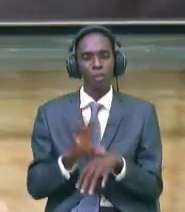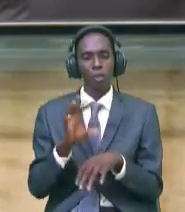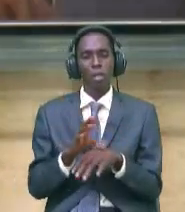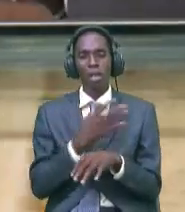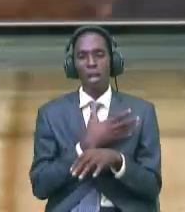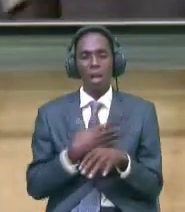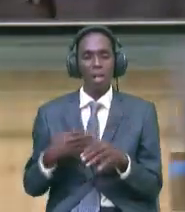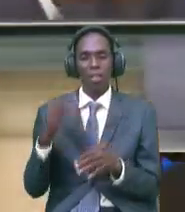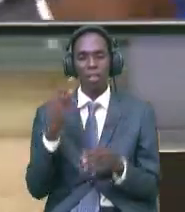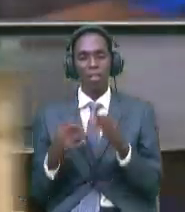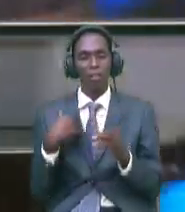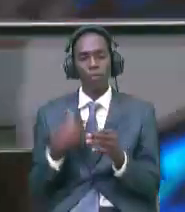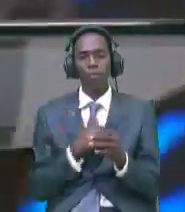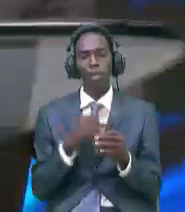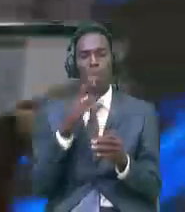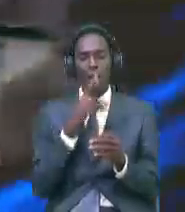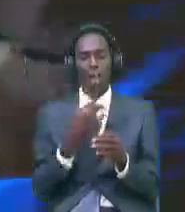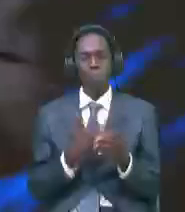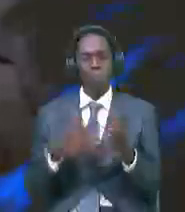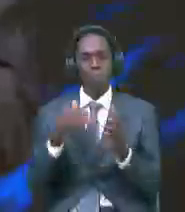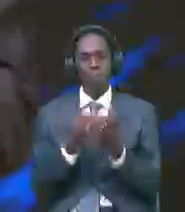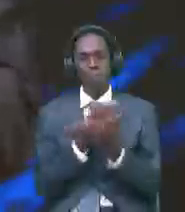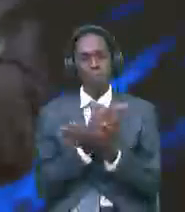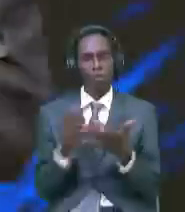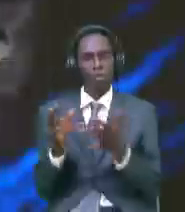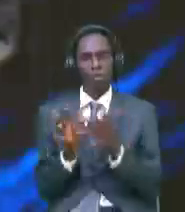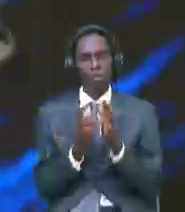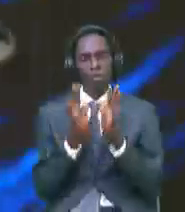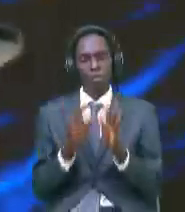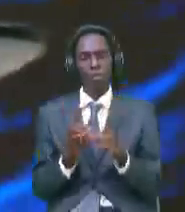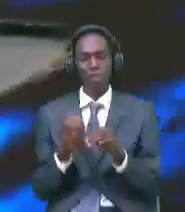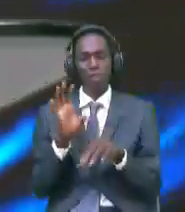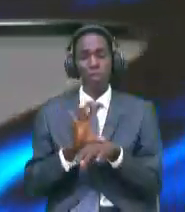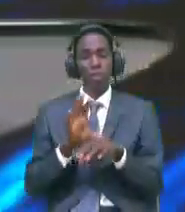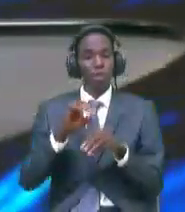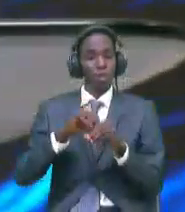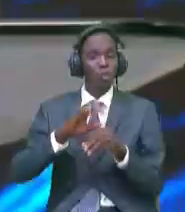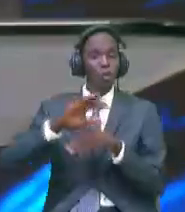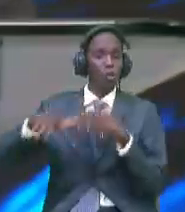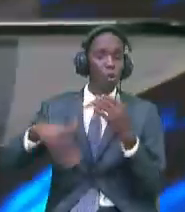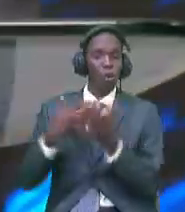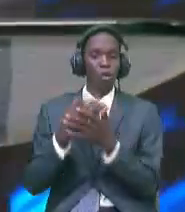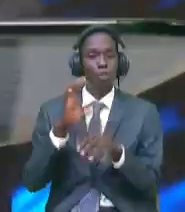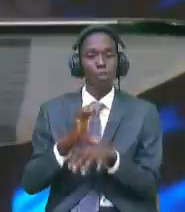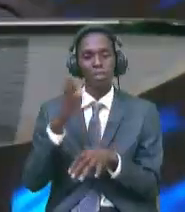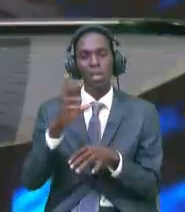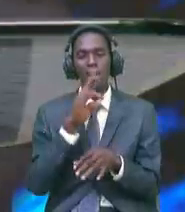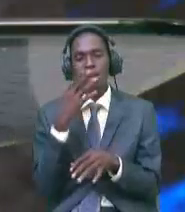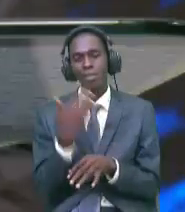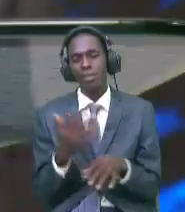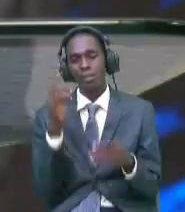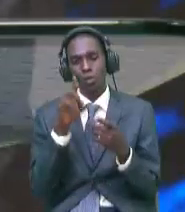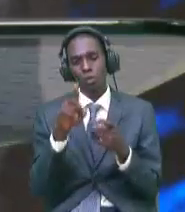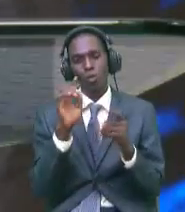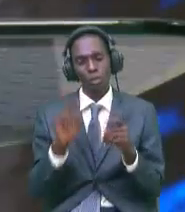we're saints in the church, in all churches, there are things to be done. And there are things the word